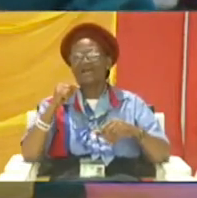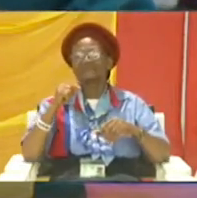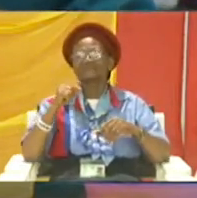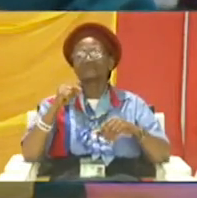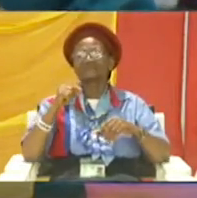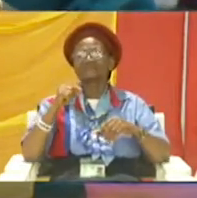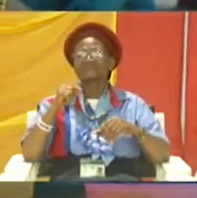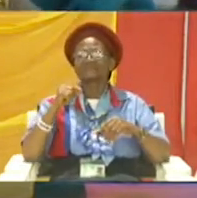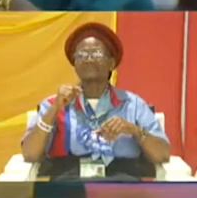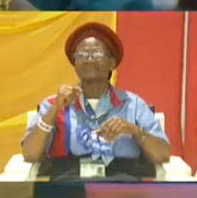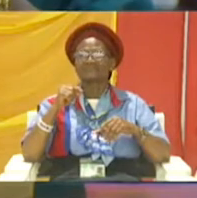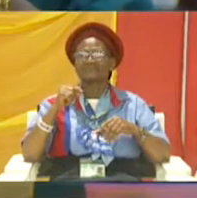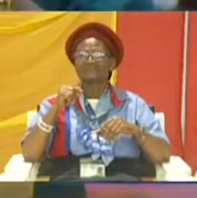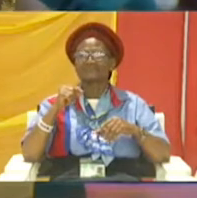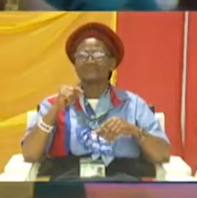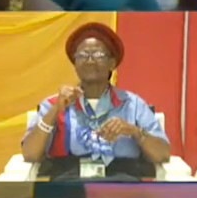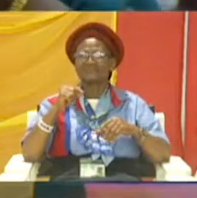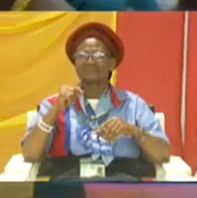understand,